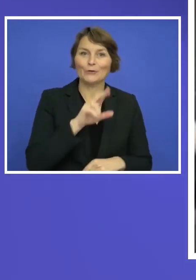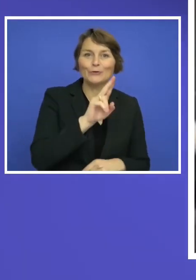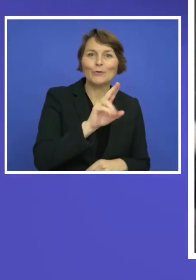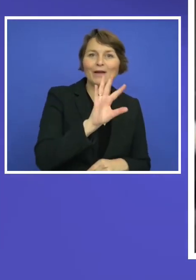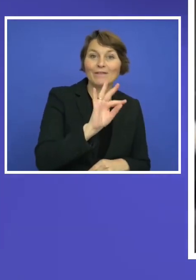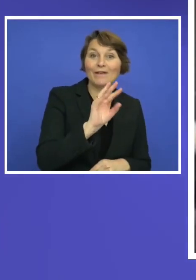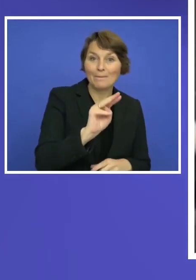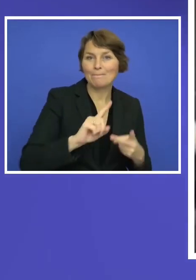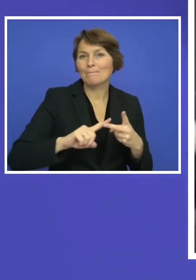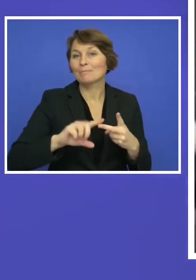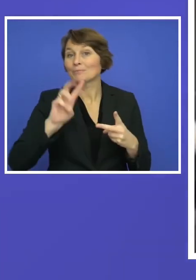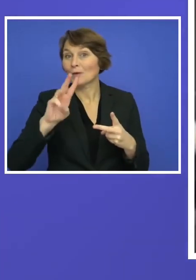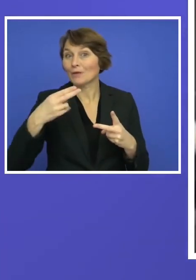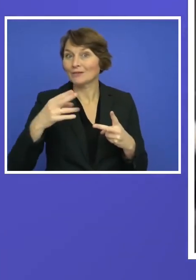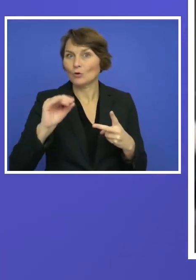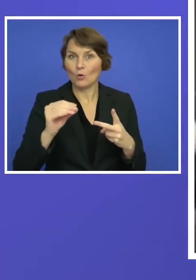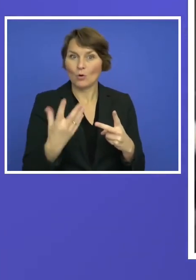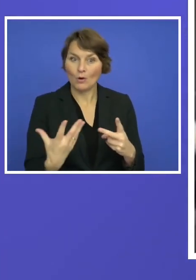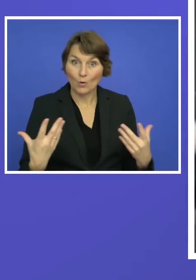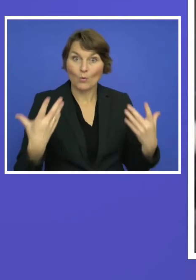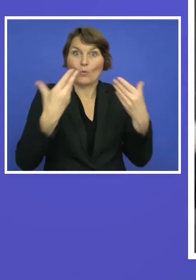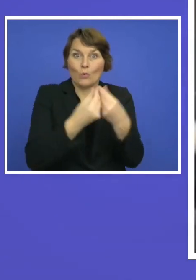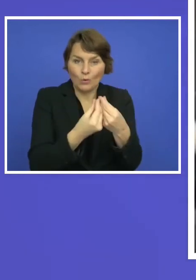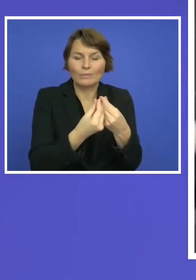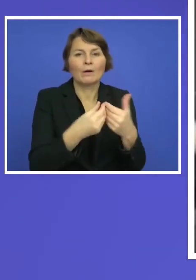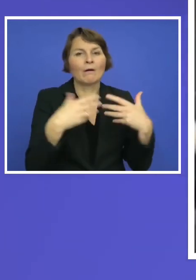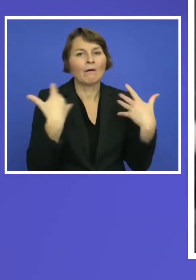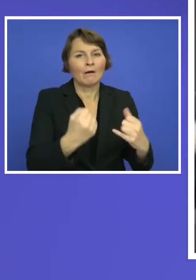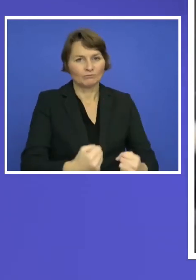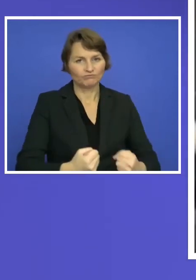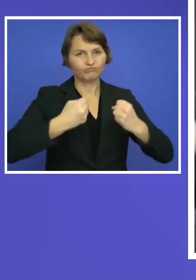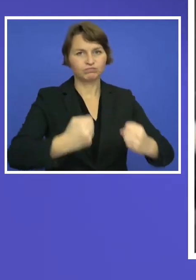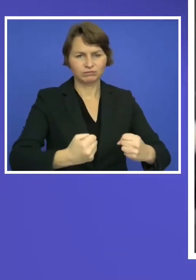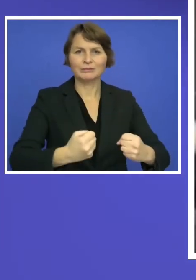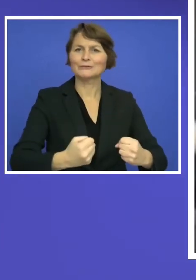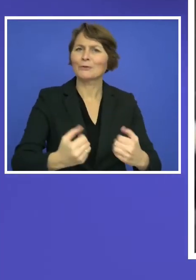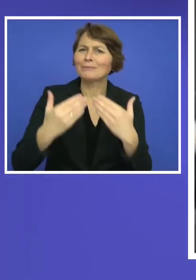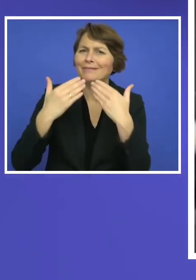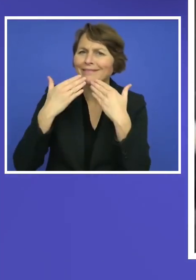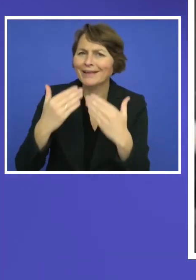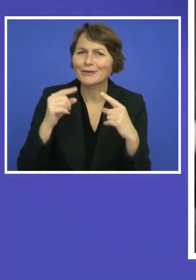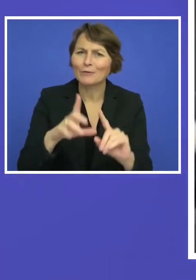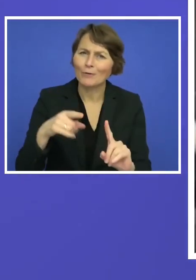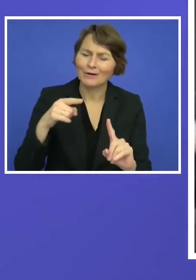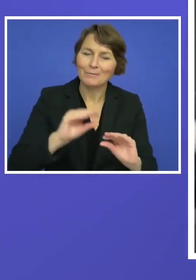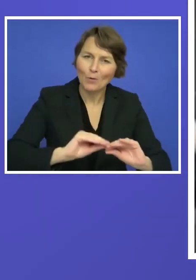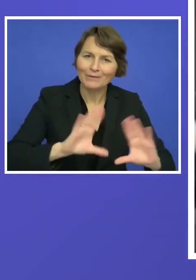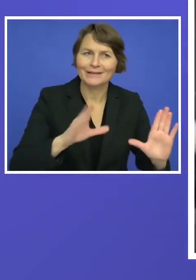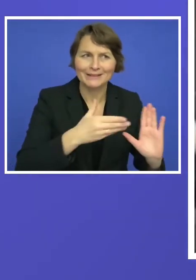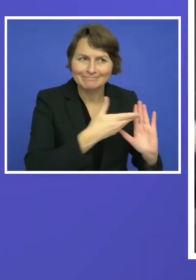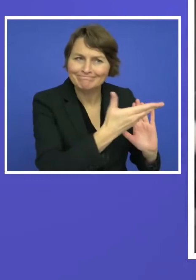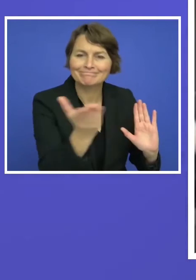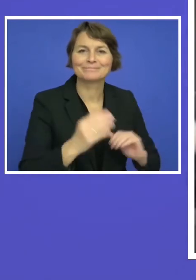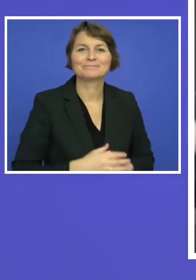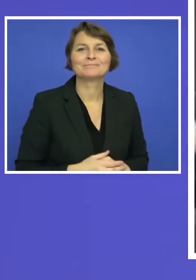all should really be leveraging. So thank you for highlighting that, Andreas. I'd like to turn to Christiana Wiskow, who is